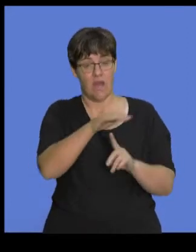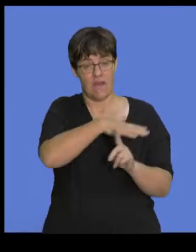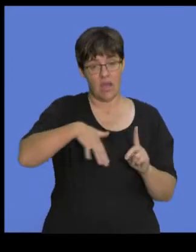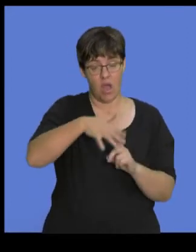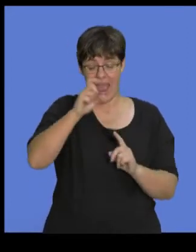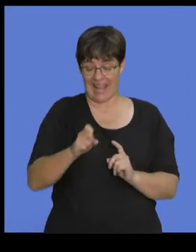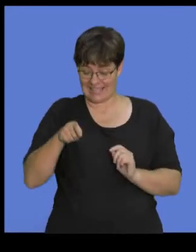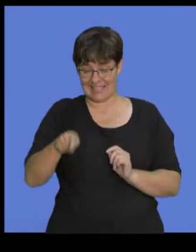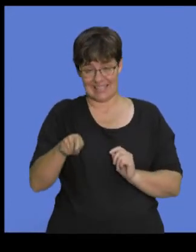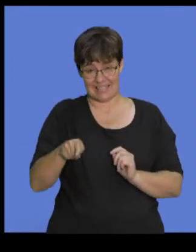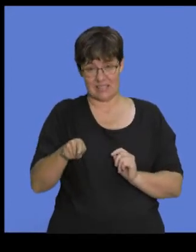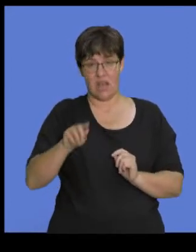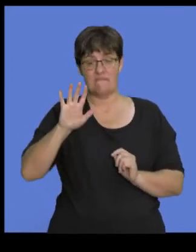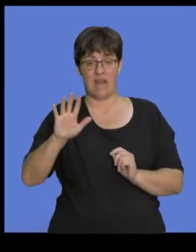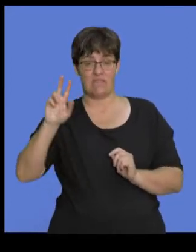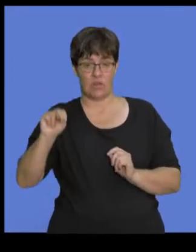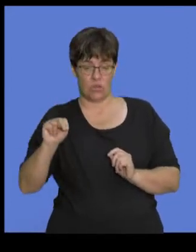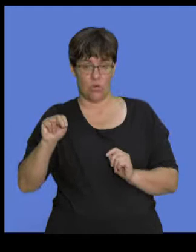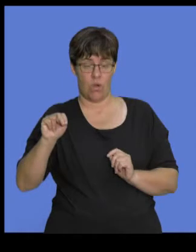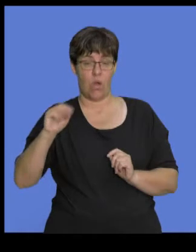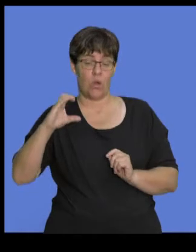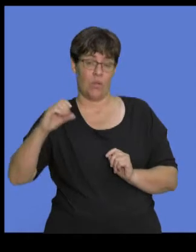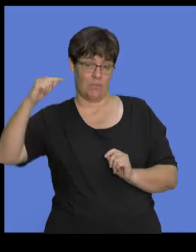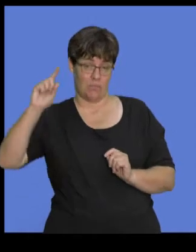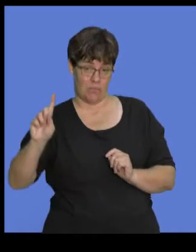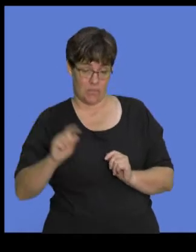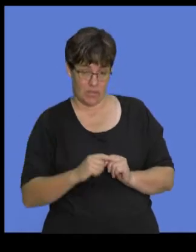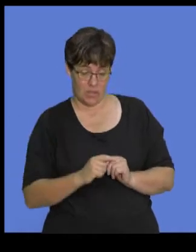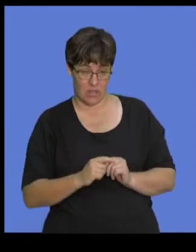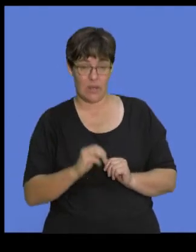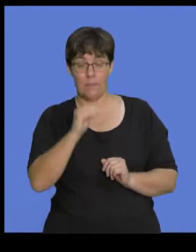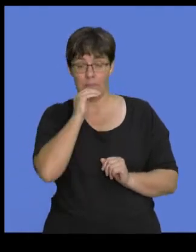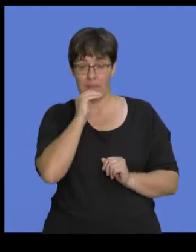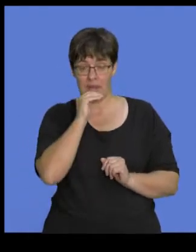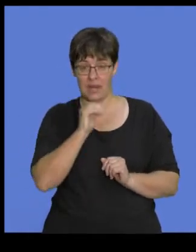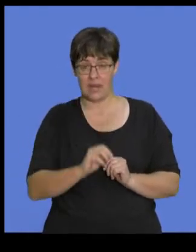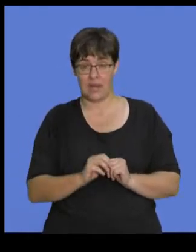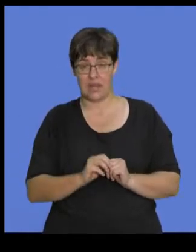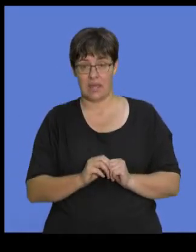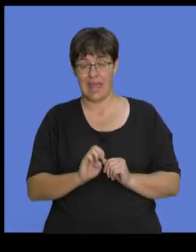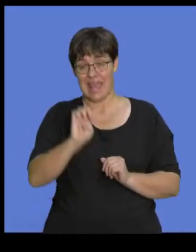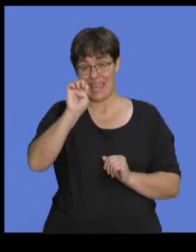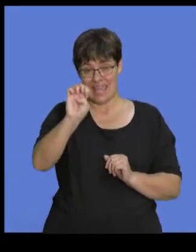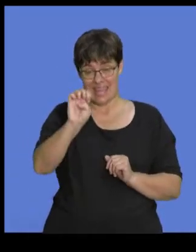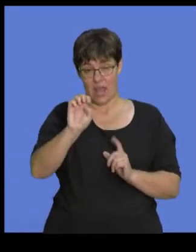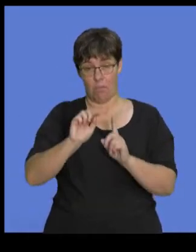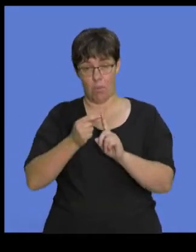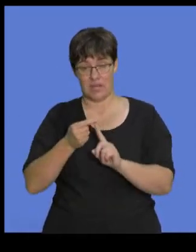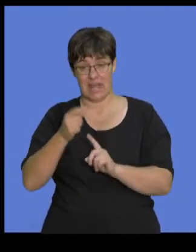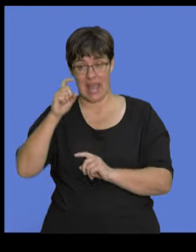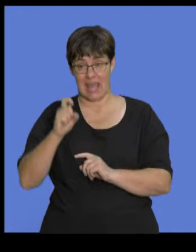electric field at point X is 5 Newton per coulomb, okay? So E at point